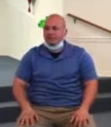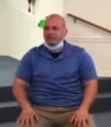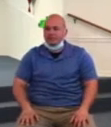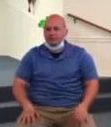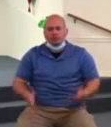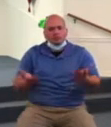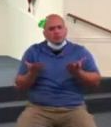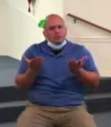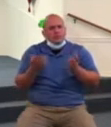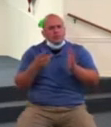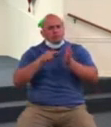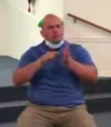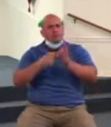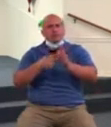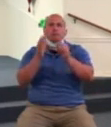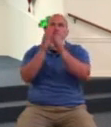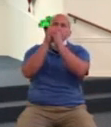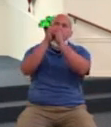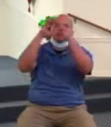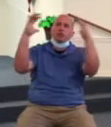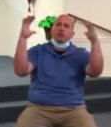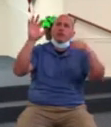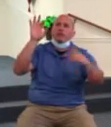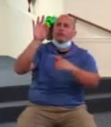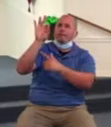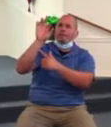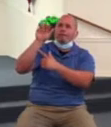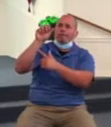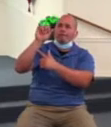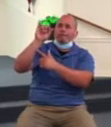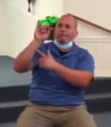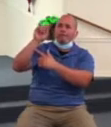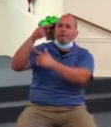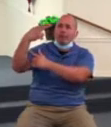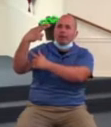real faith look like?